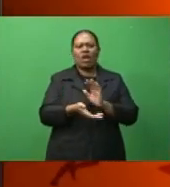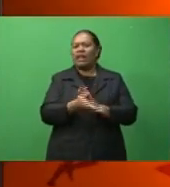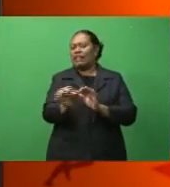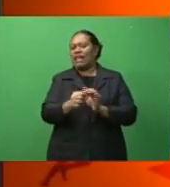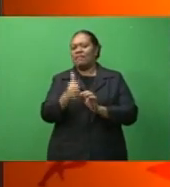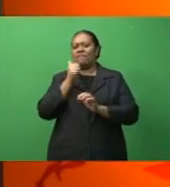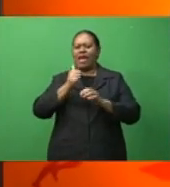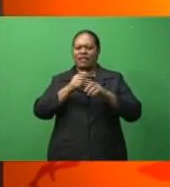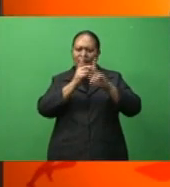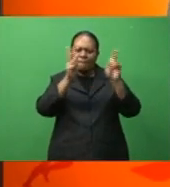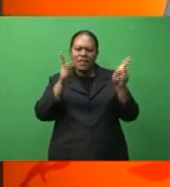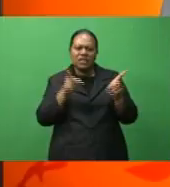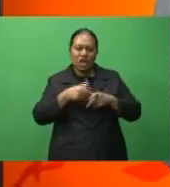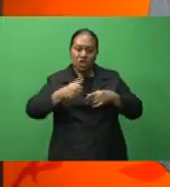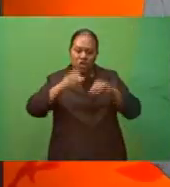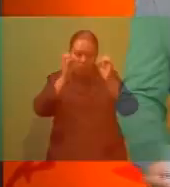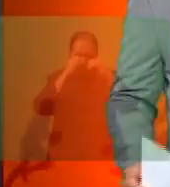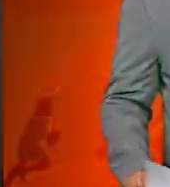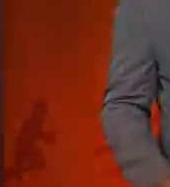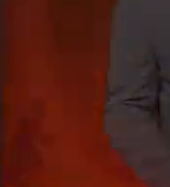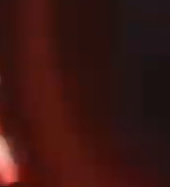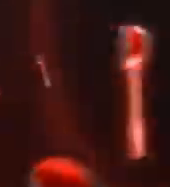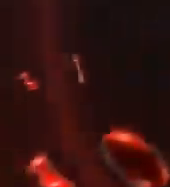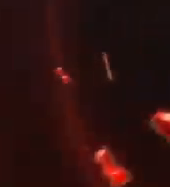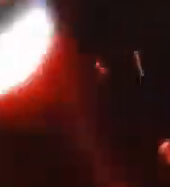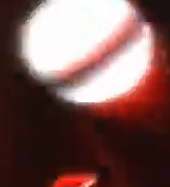Google. This and more after the break.